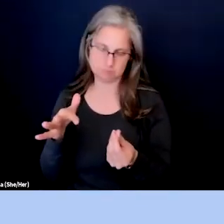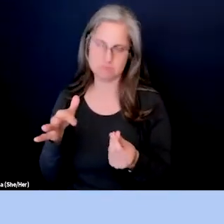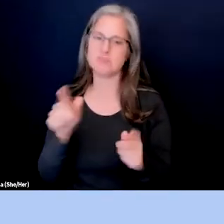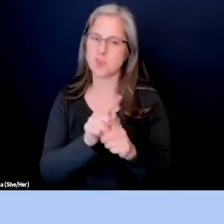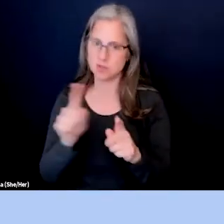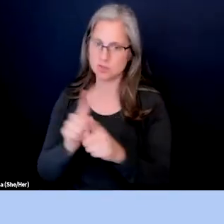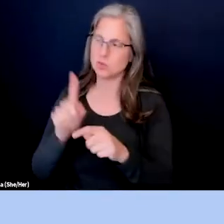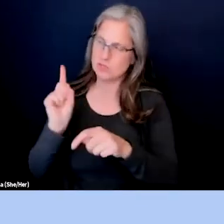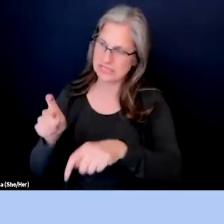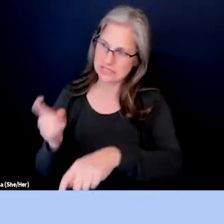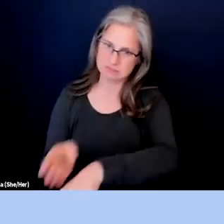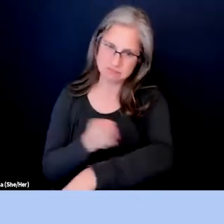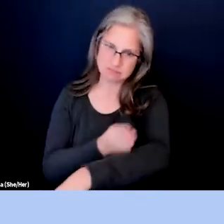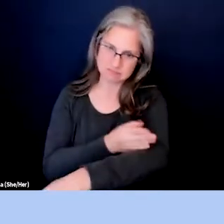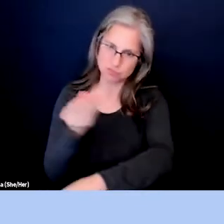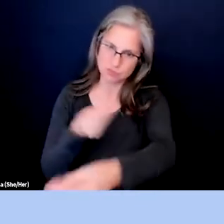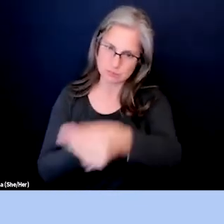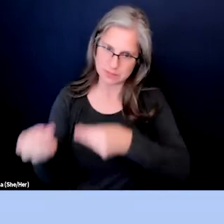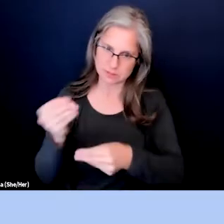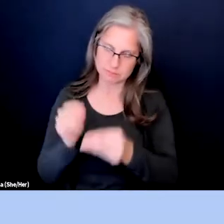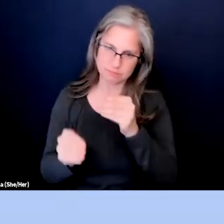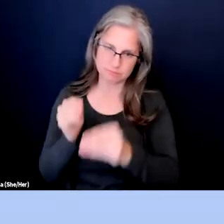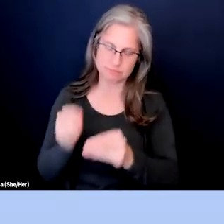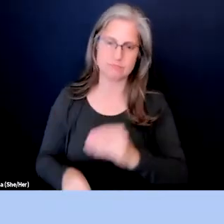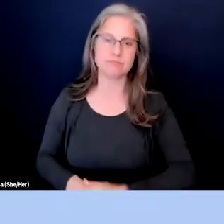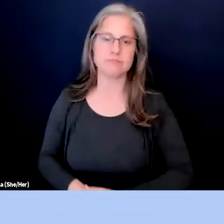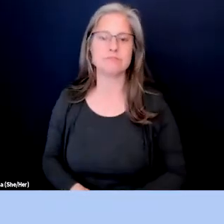in much need of repair. Next slide, please.